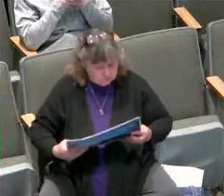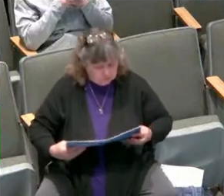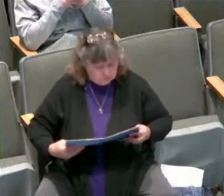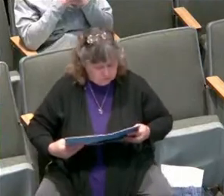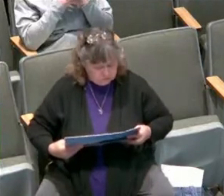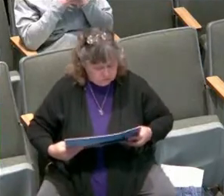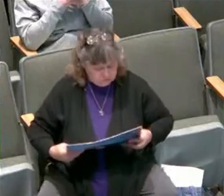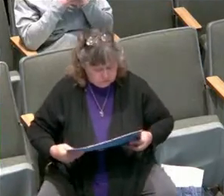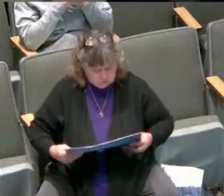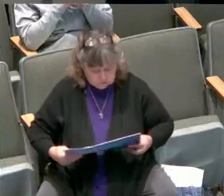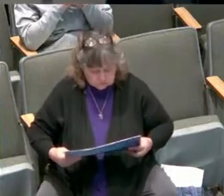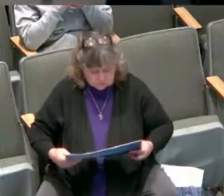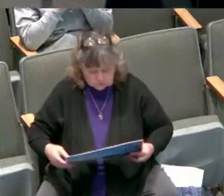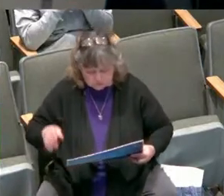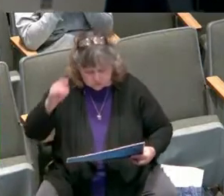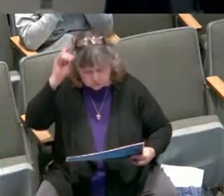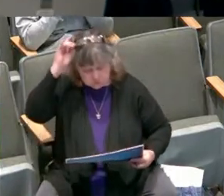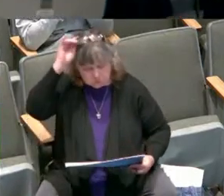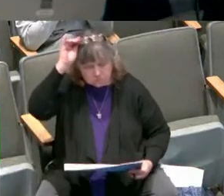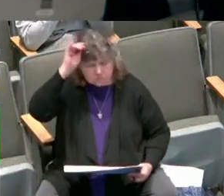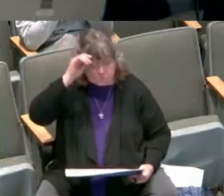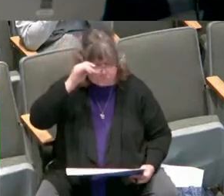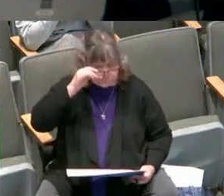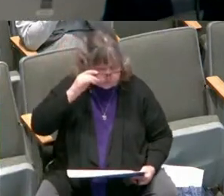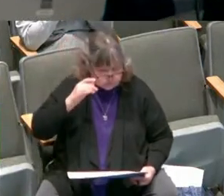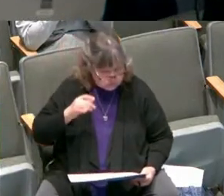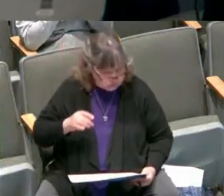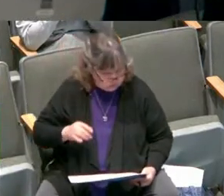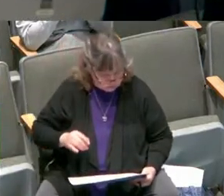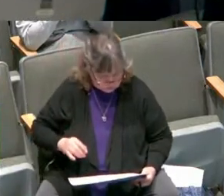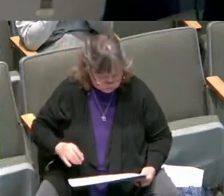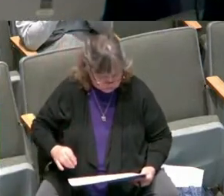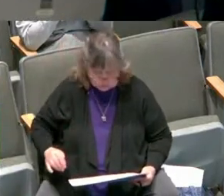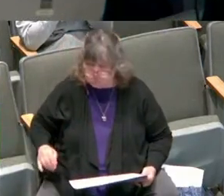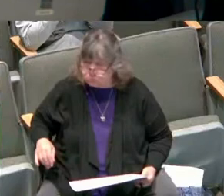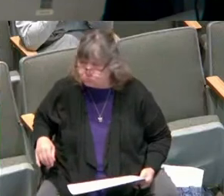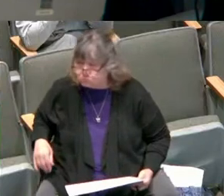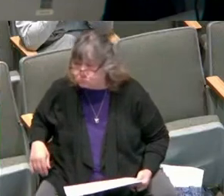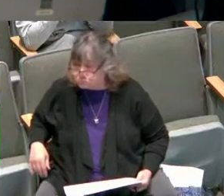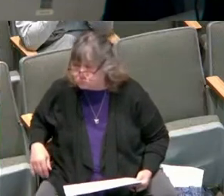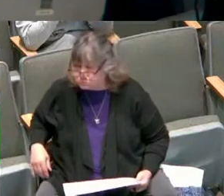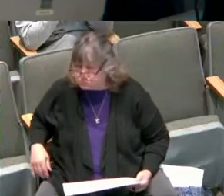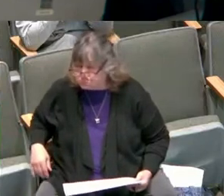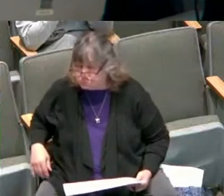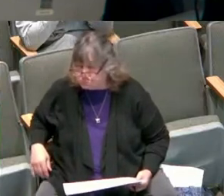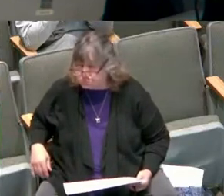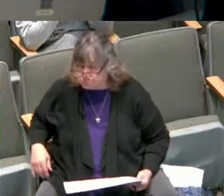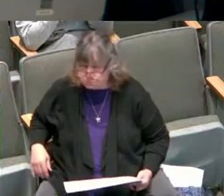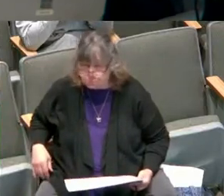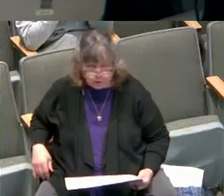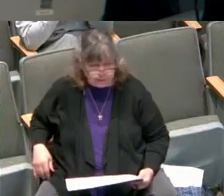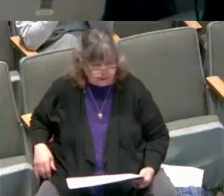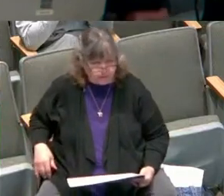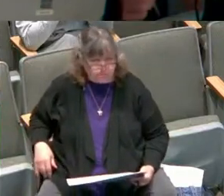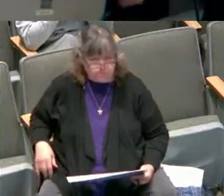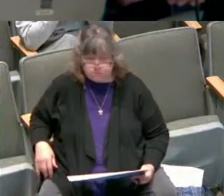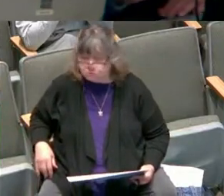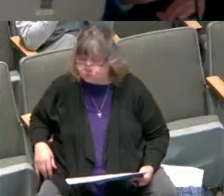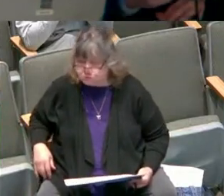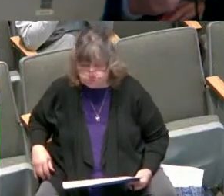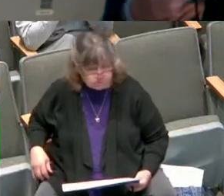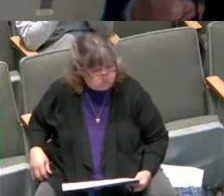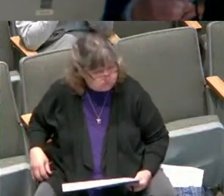one of the other sections so I'd like to call the town meeting for 2023 for the town of